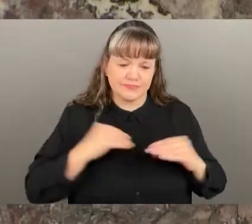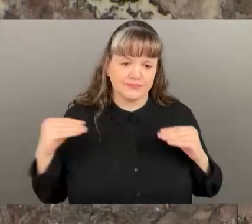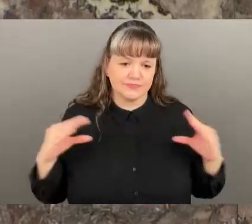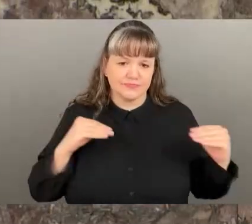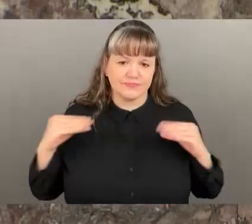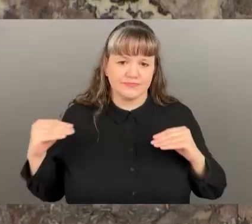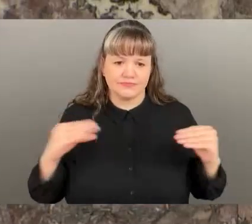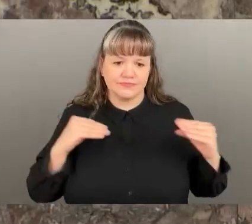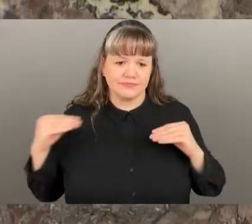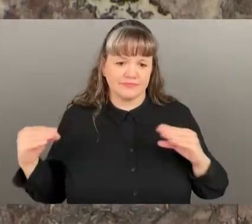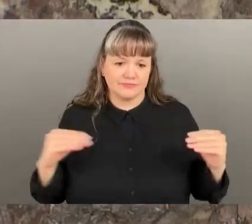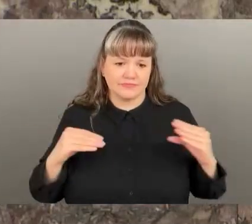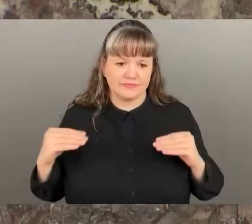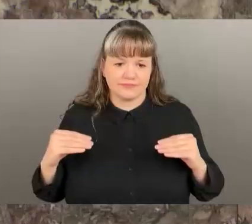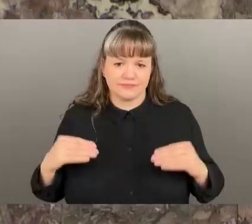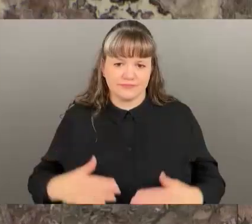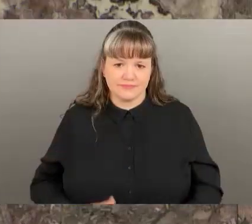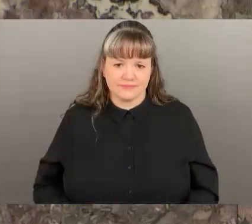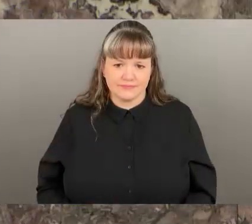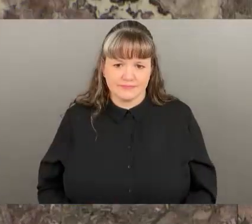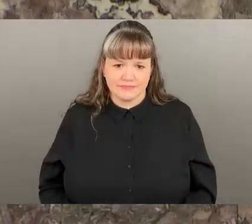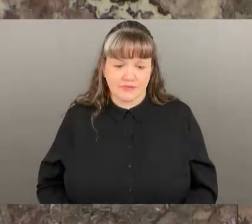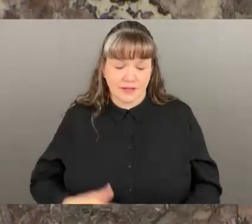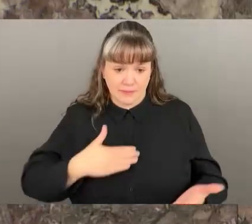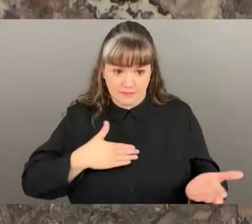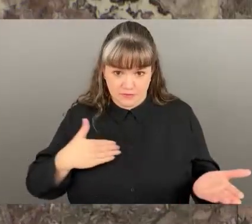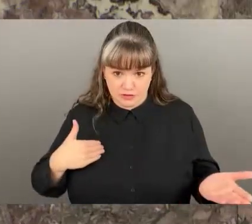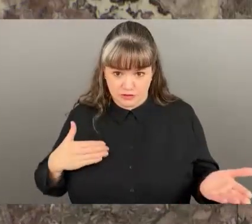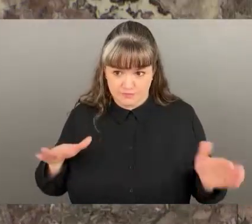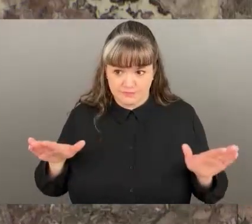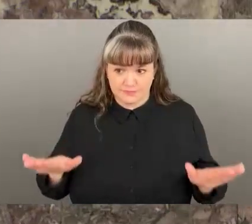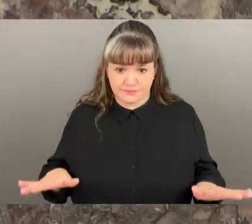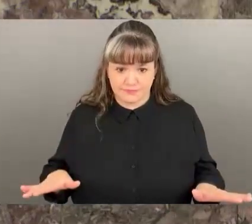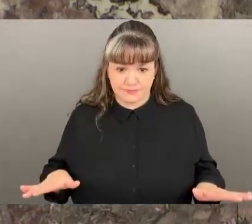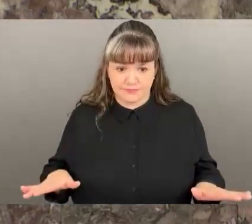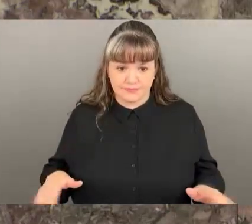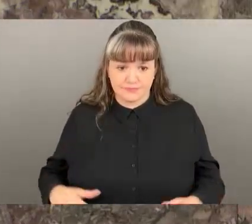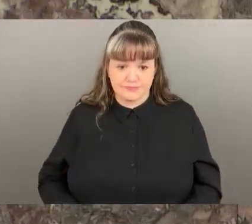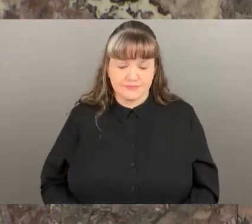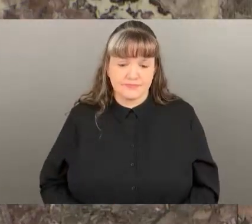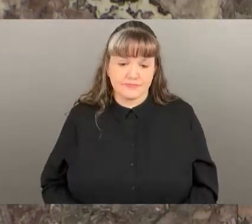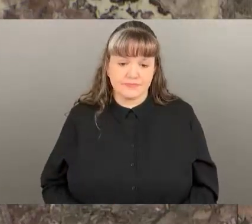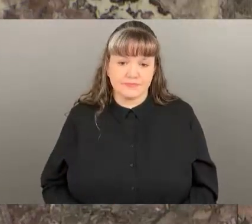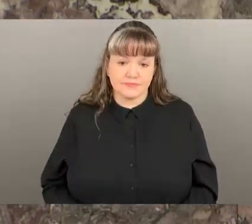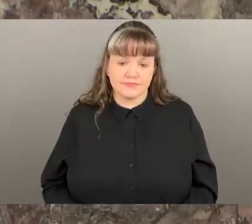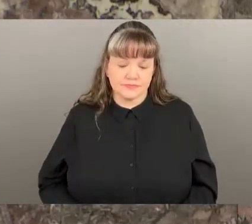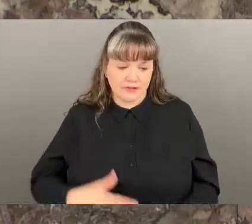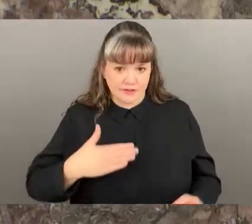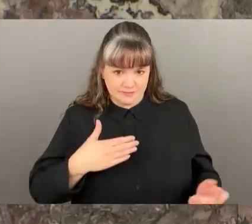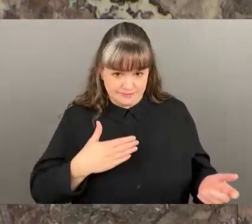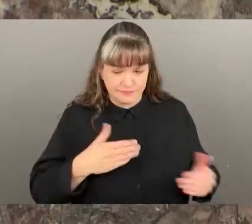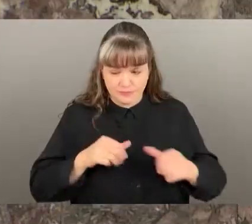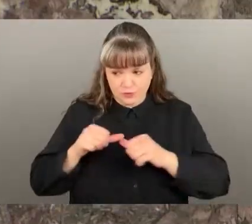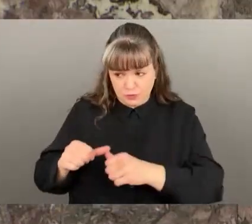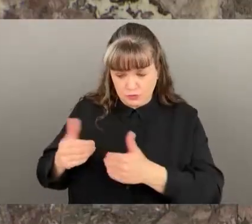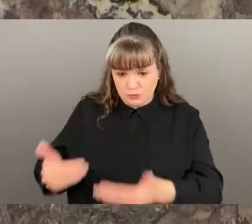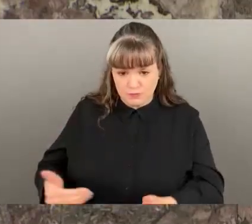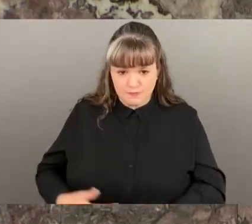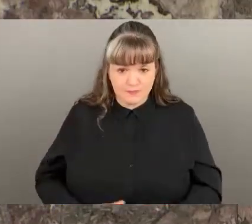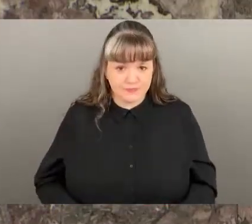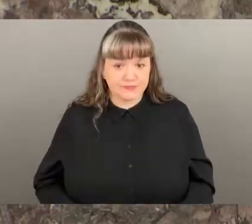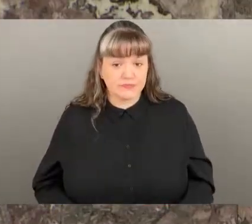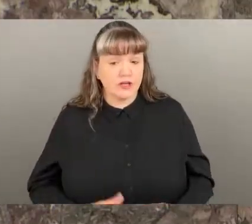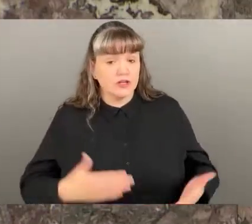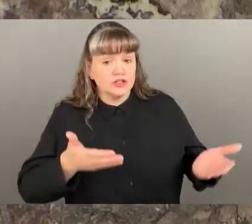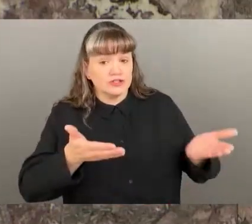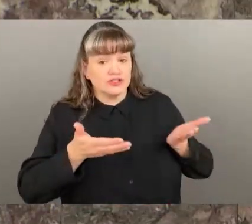Members. Continue. This is the kind of service that they gave to